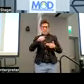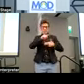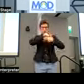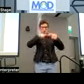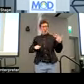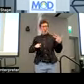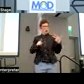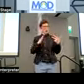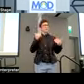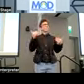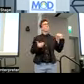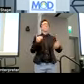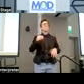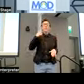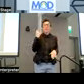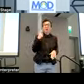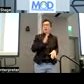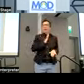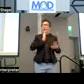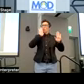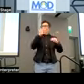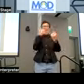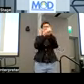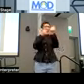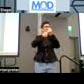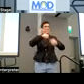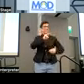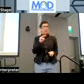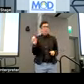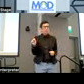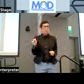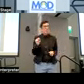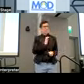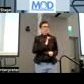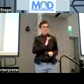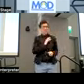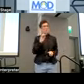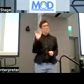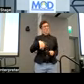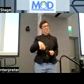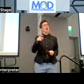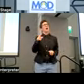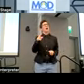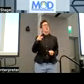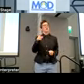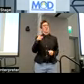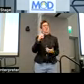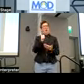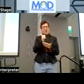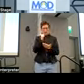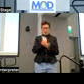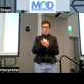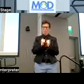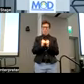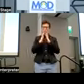did that. So not only was that great advocacy in Massachusetts, but it kind of, I would say, helped launch this